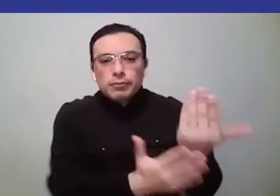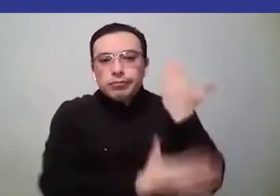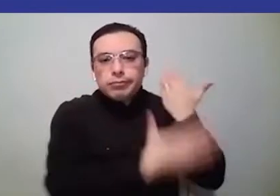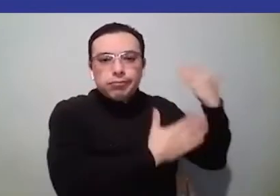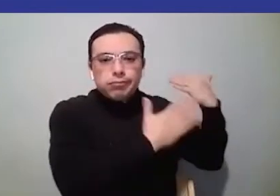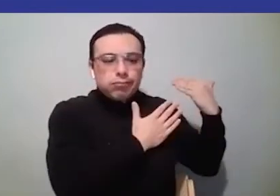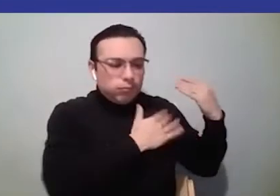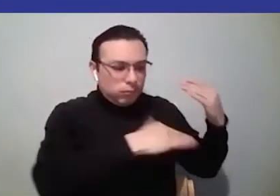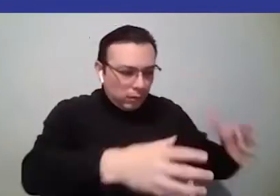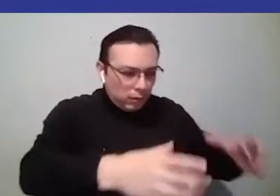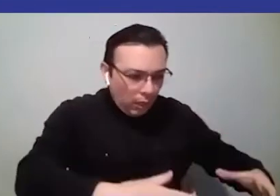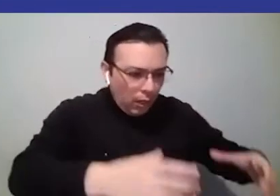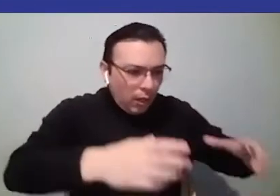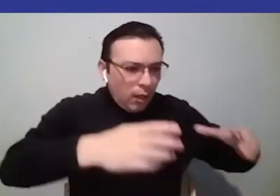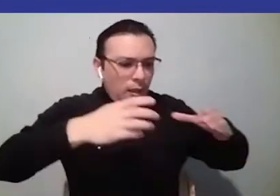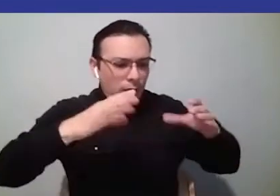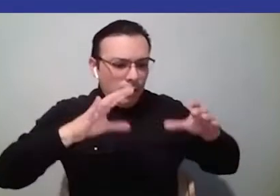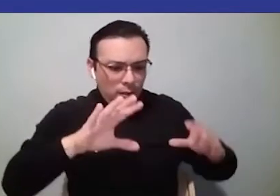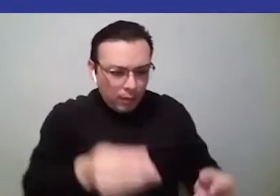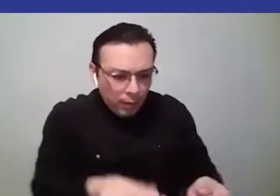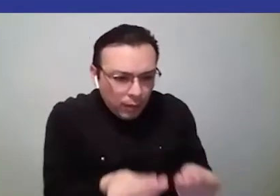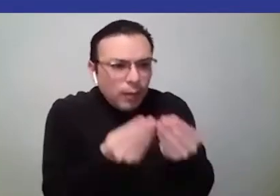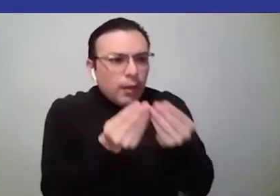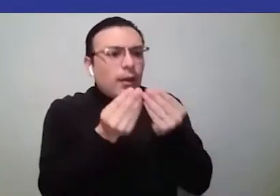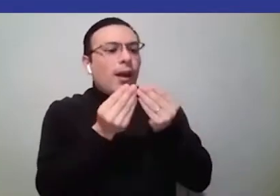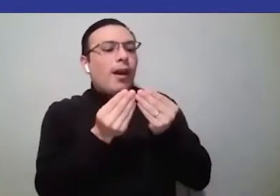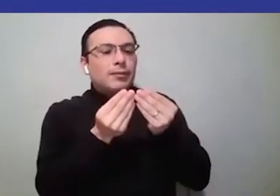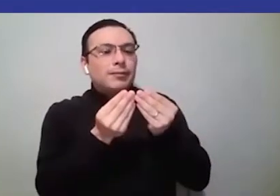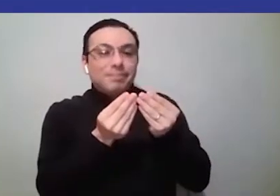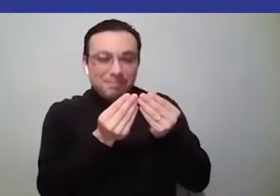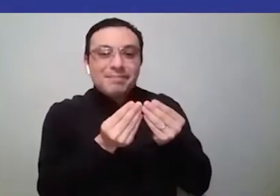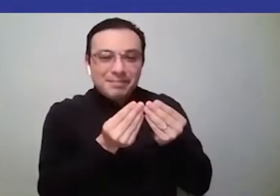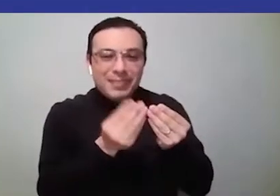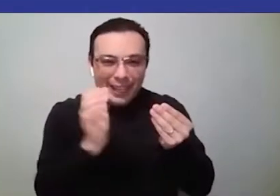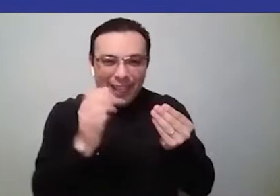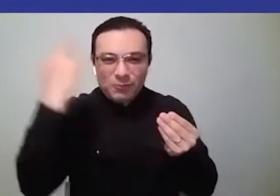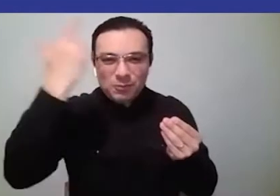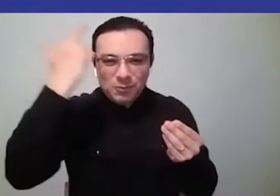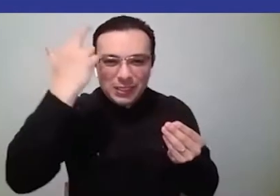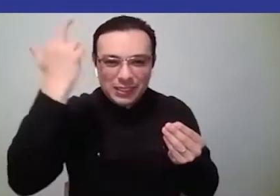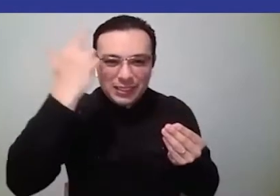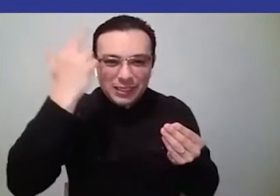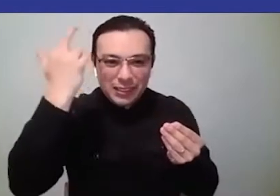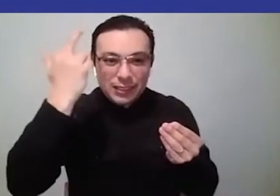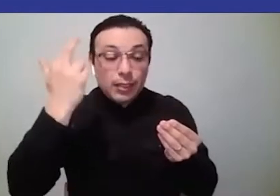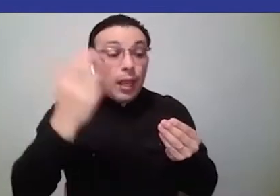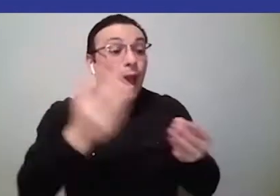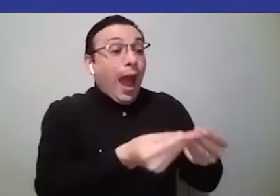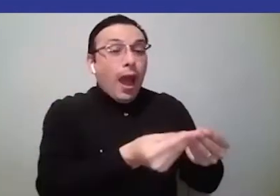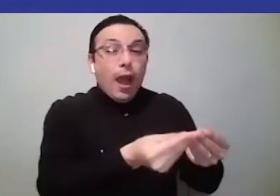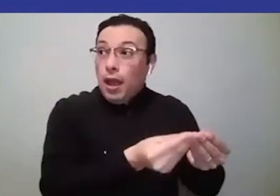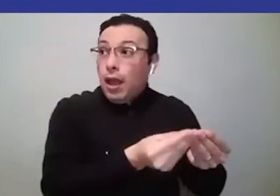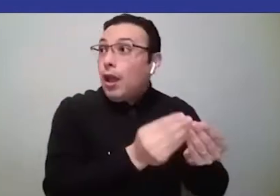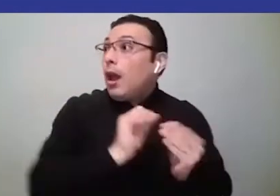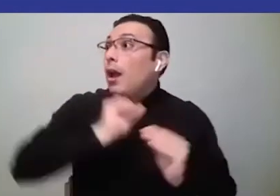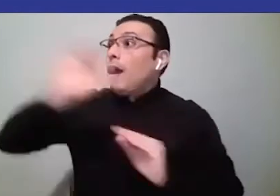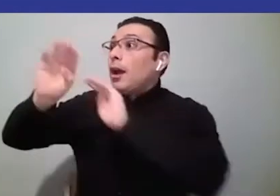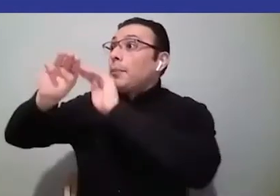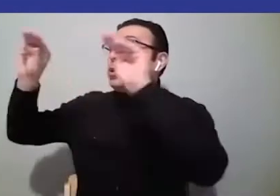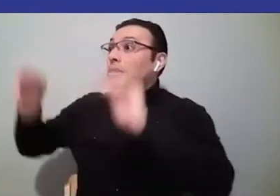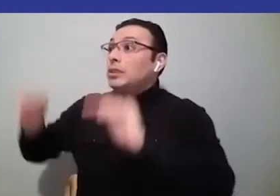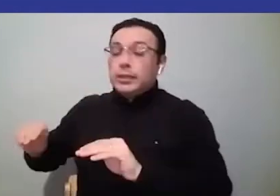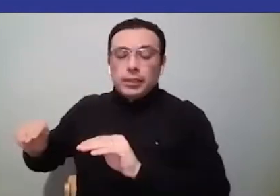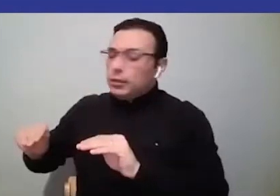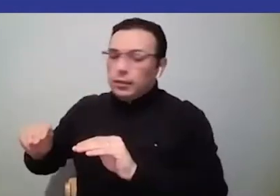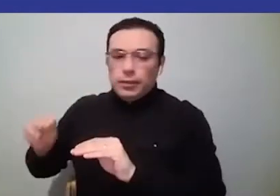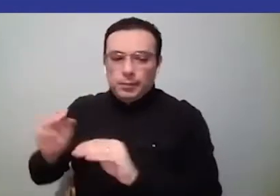this archaeological dig, and every one of our ancestors are remaining in Quinnahock, and